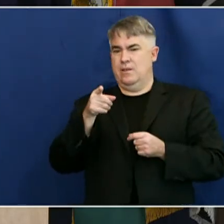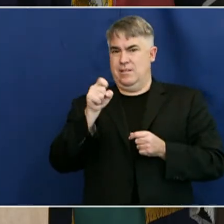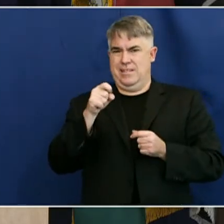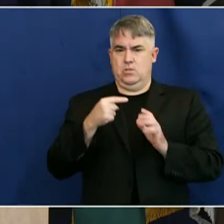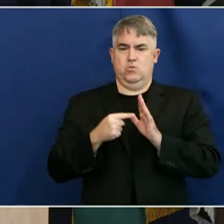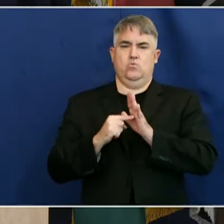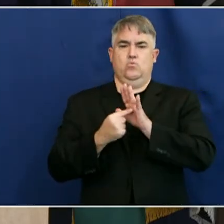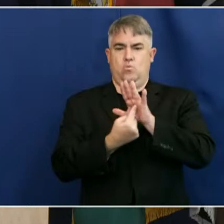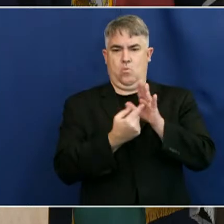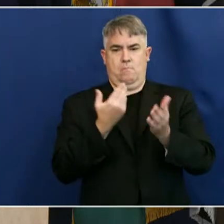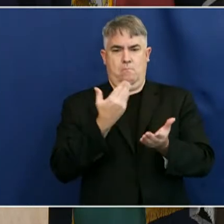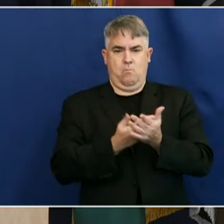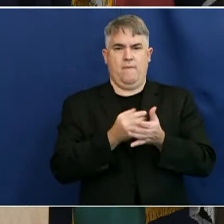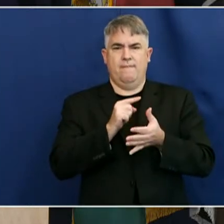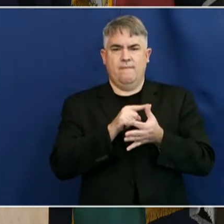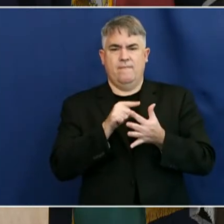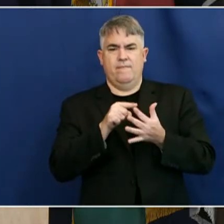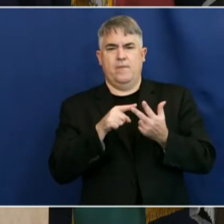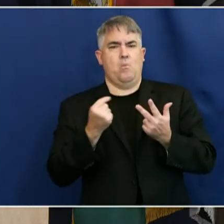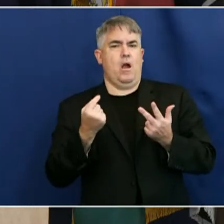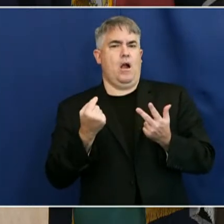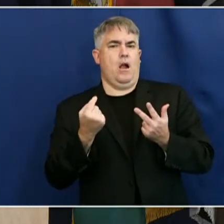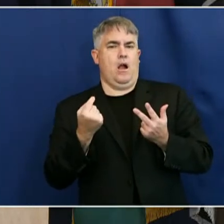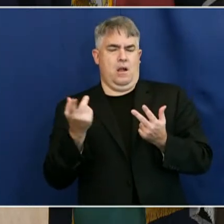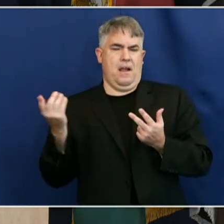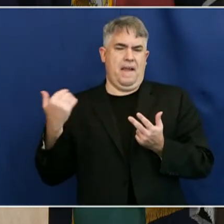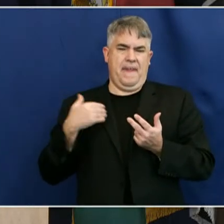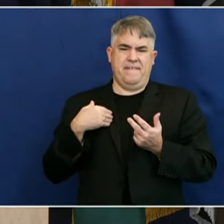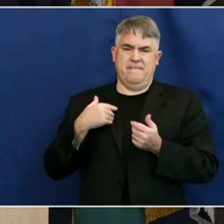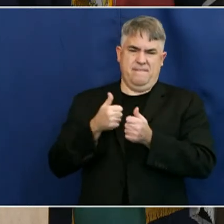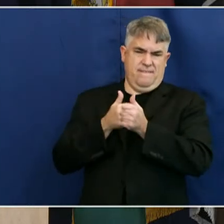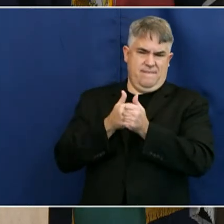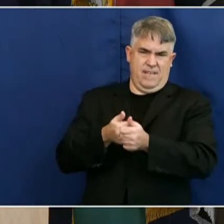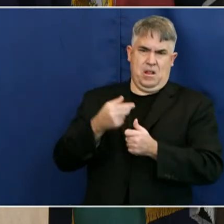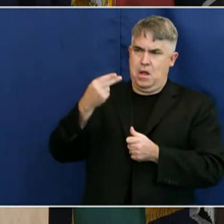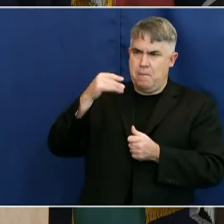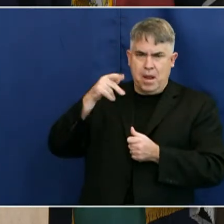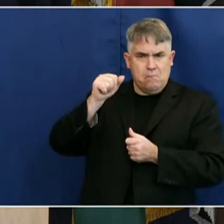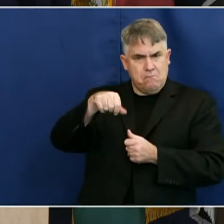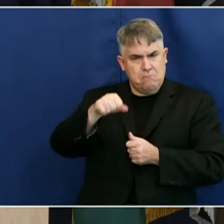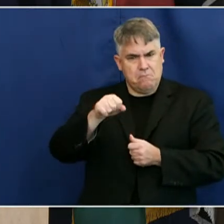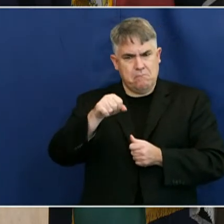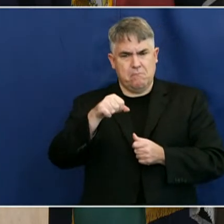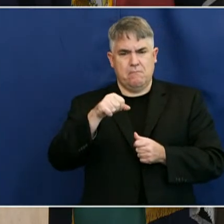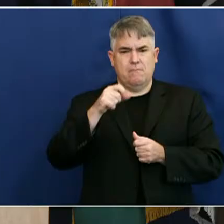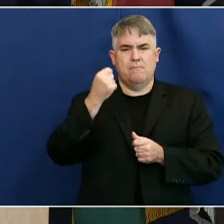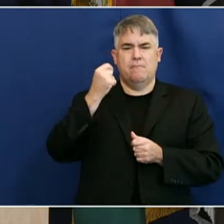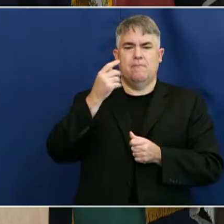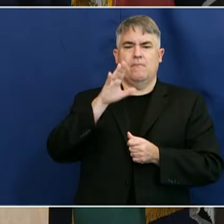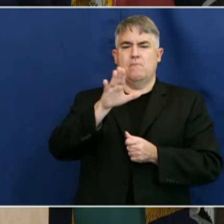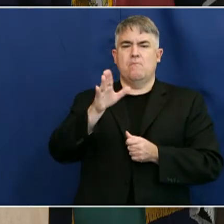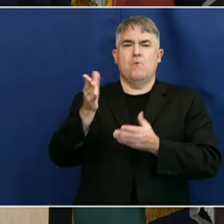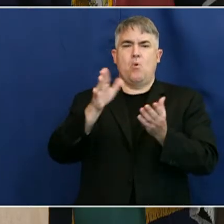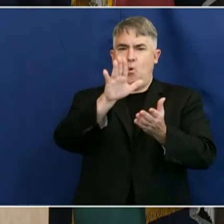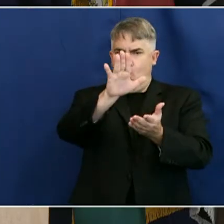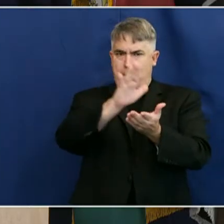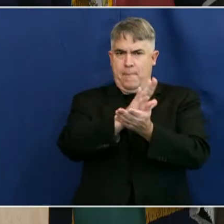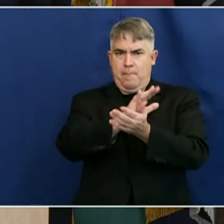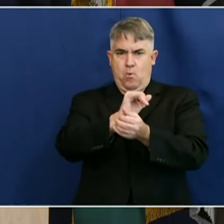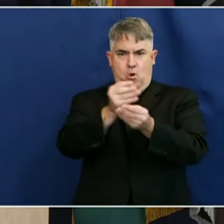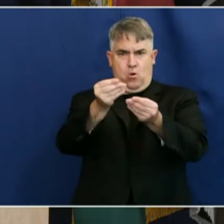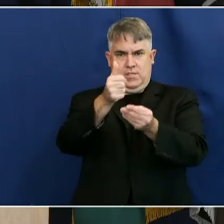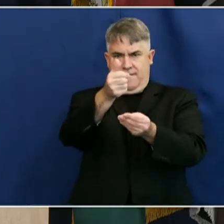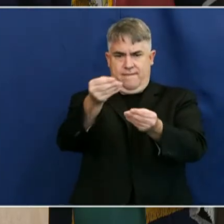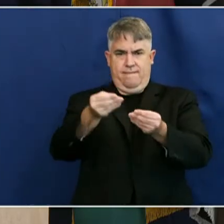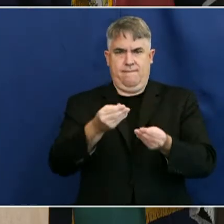a vaccine. It's obviously not a HIPAA violation if they bring their own documentation of their condition and choose to